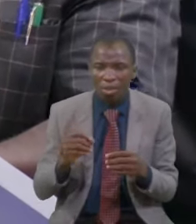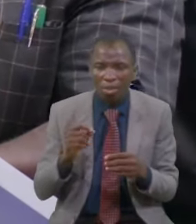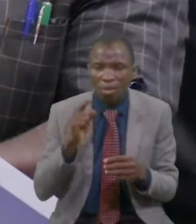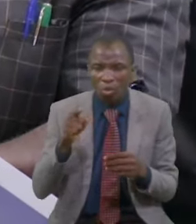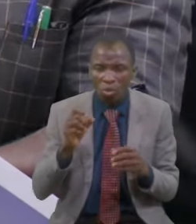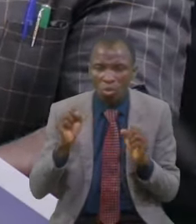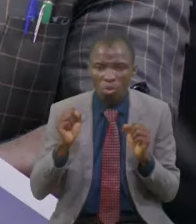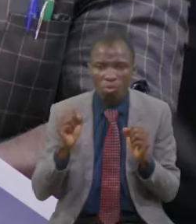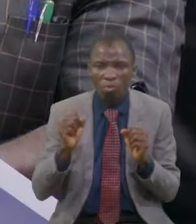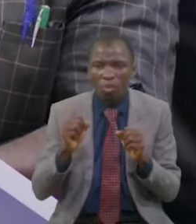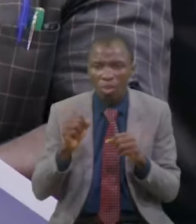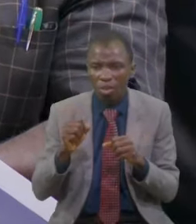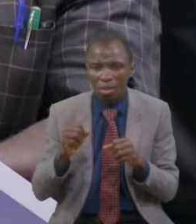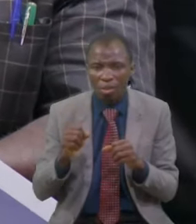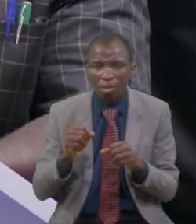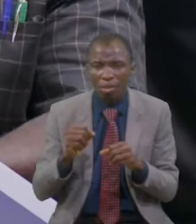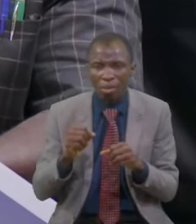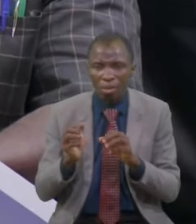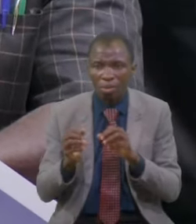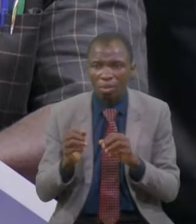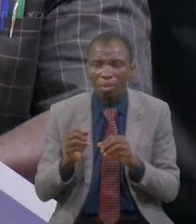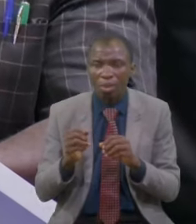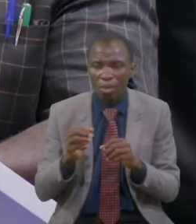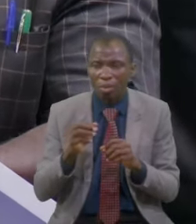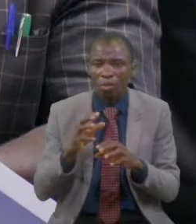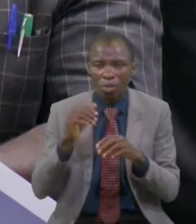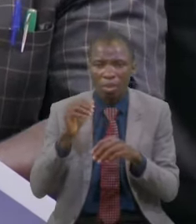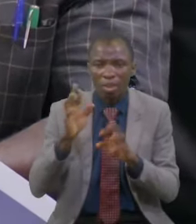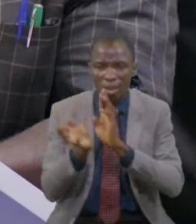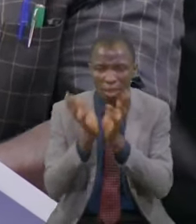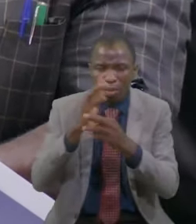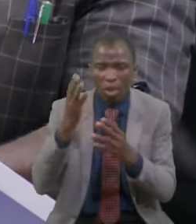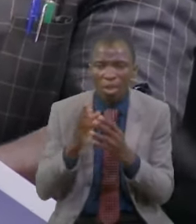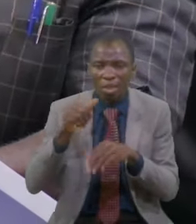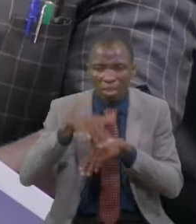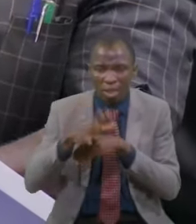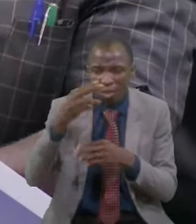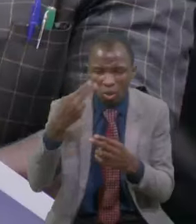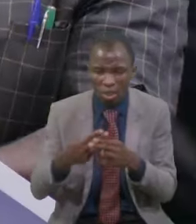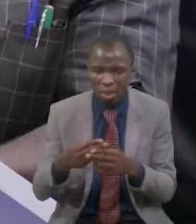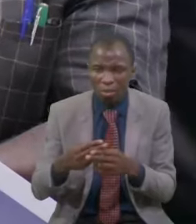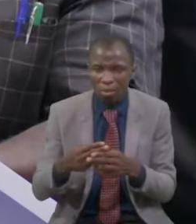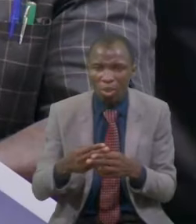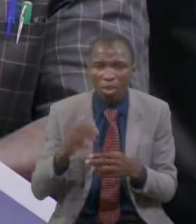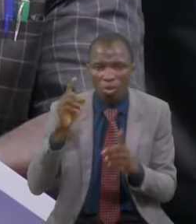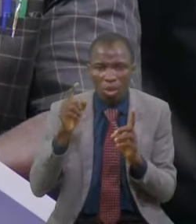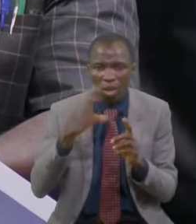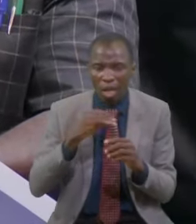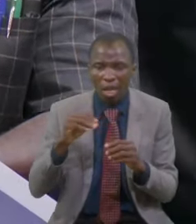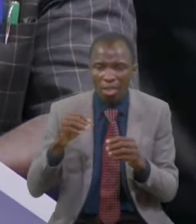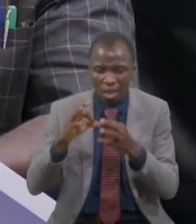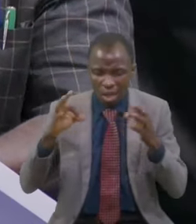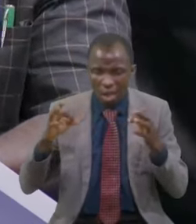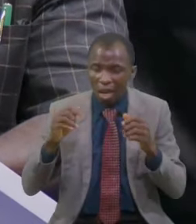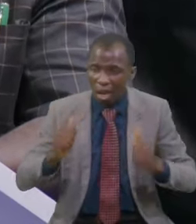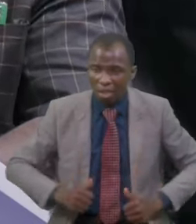name and your cell number and your location address via SMS